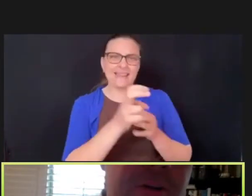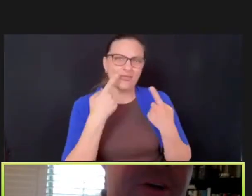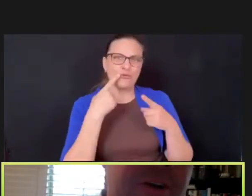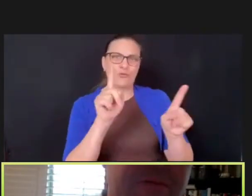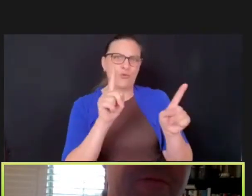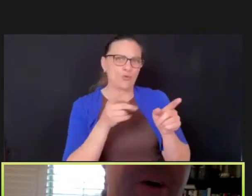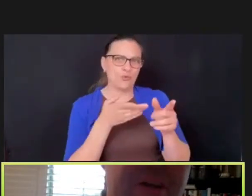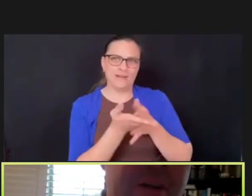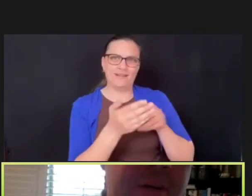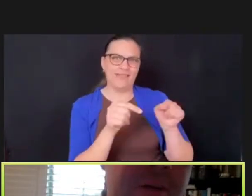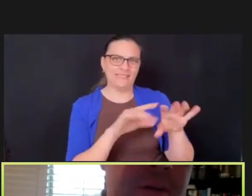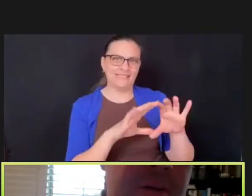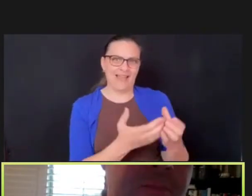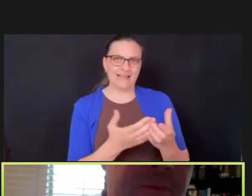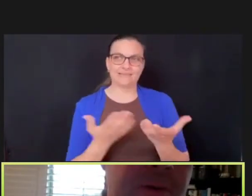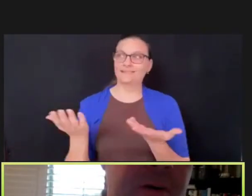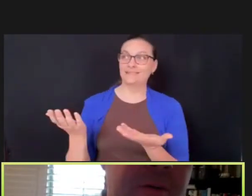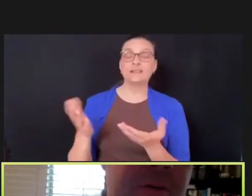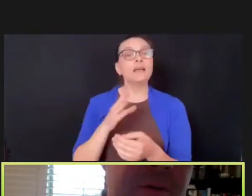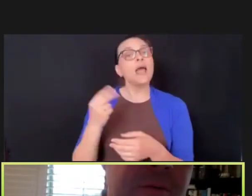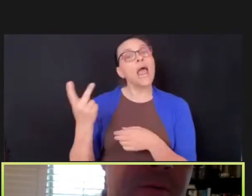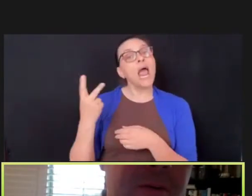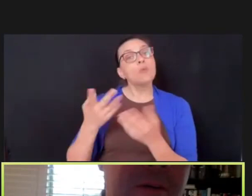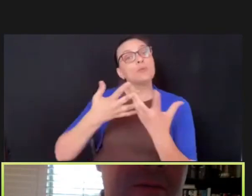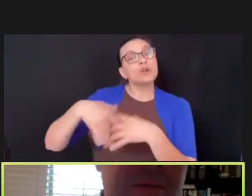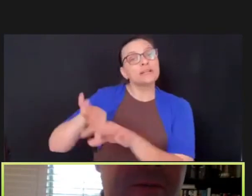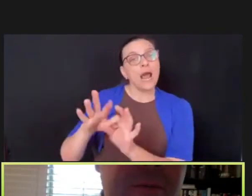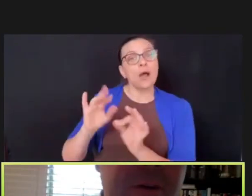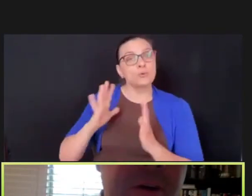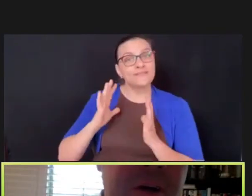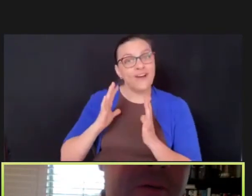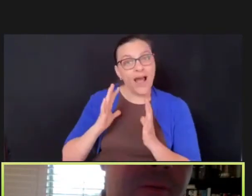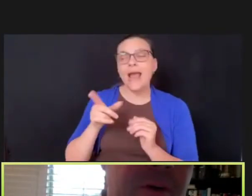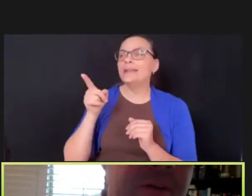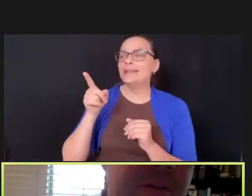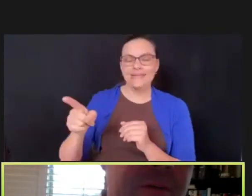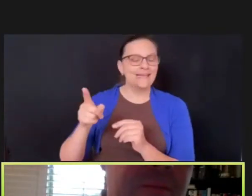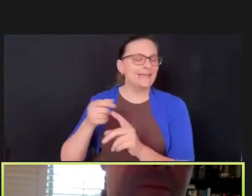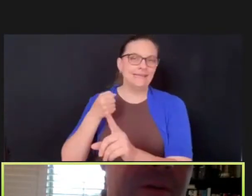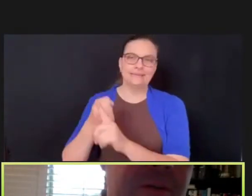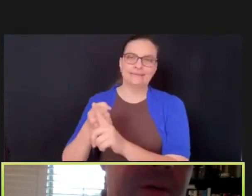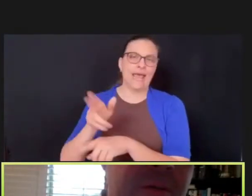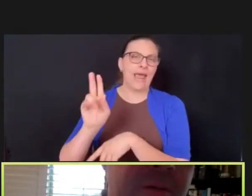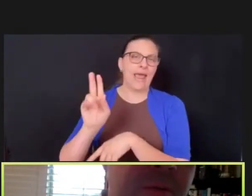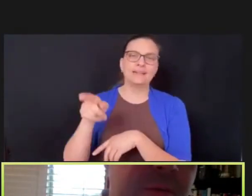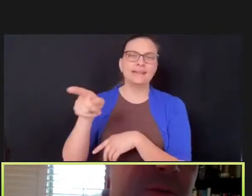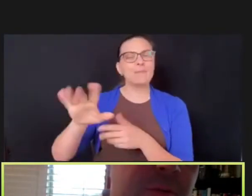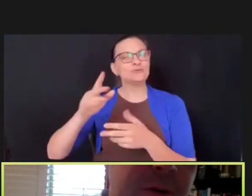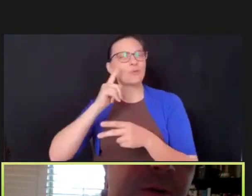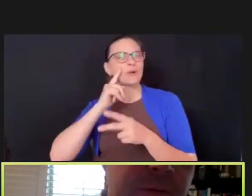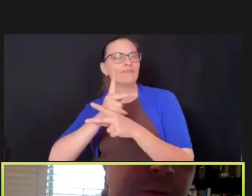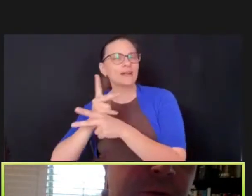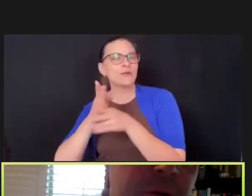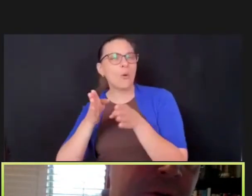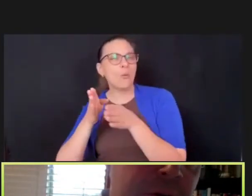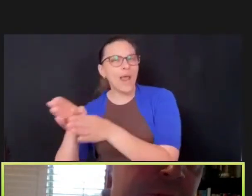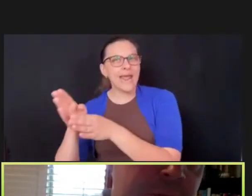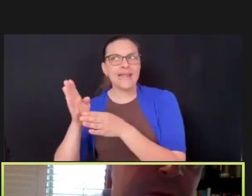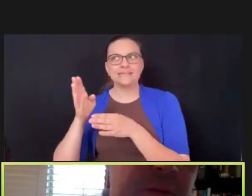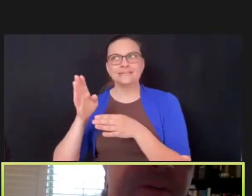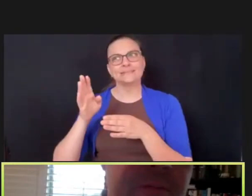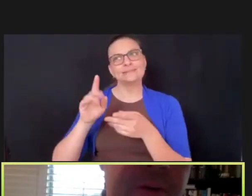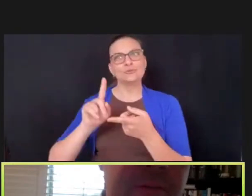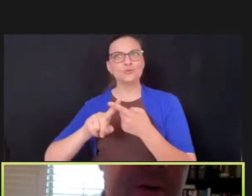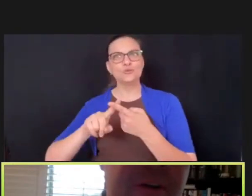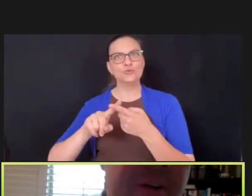we worked it out. It was fine. He ended up sort of figuring out ways to the things that supposedly were barriers really weren't barriers,